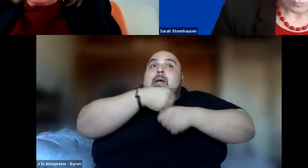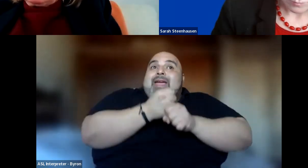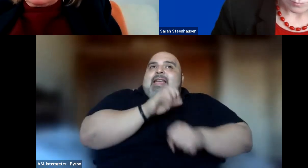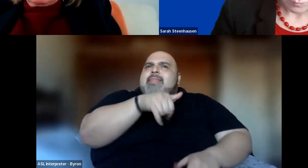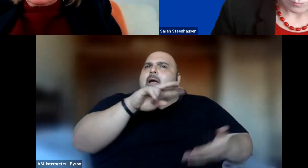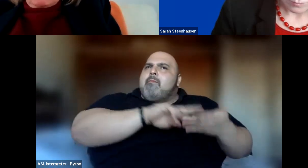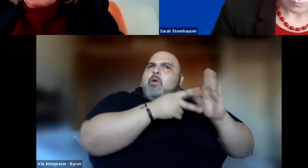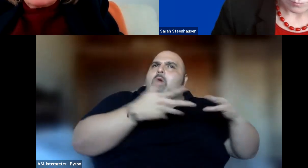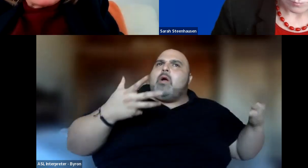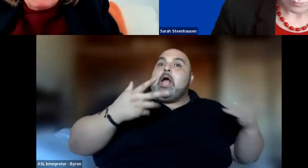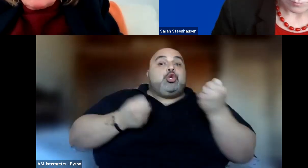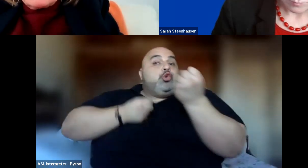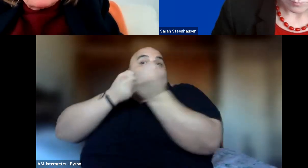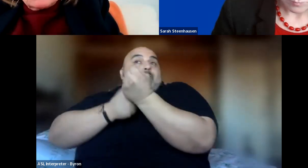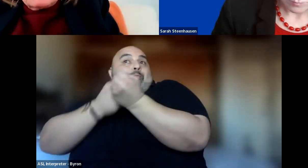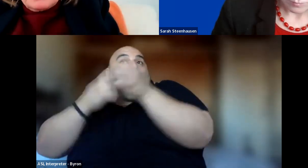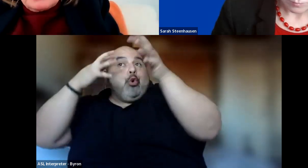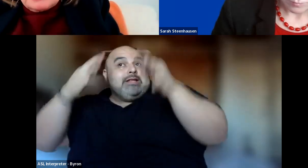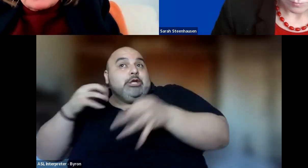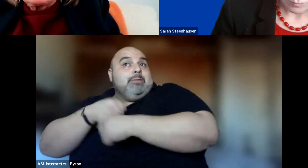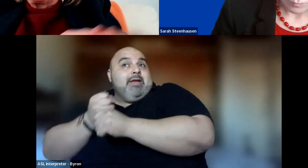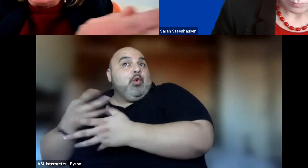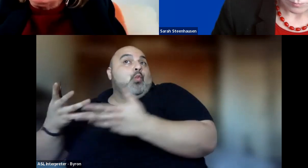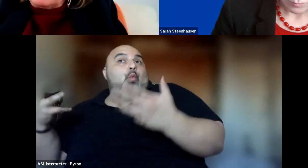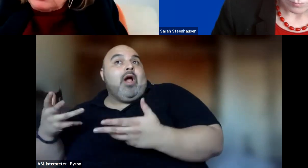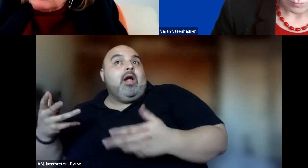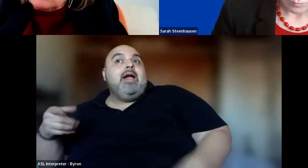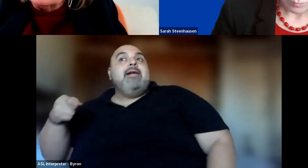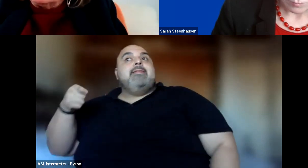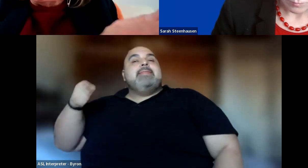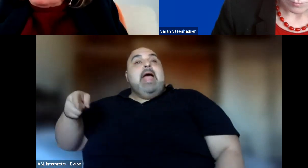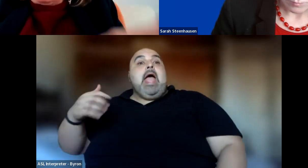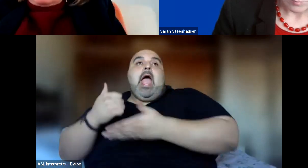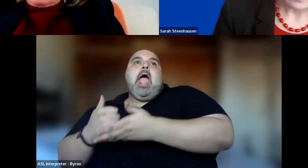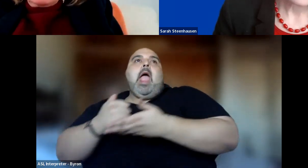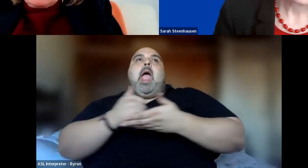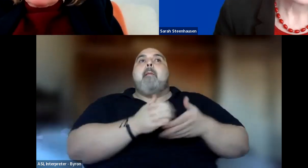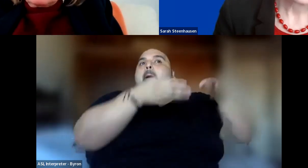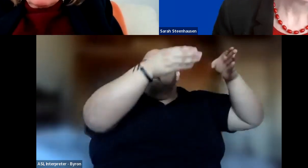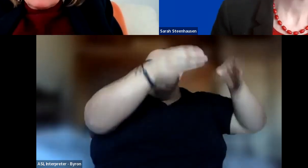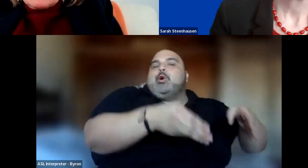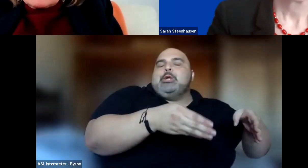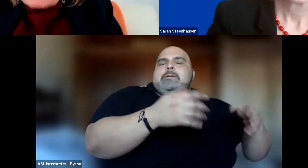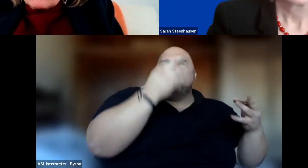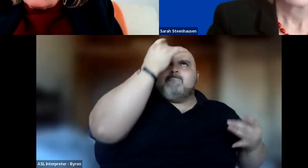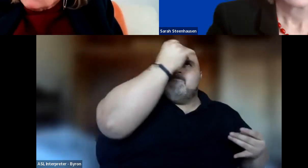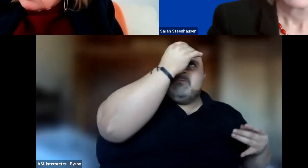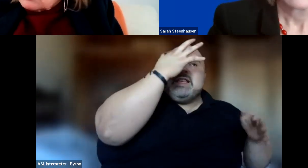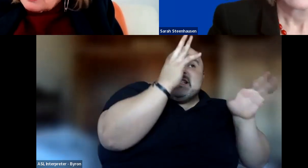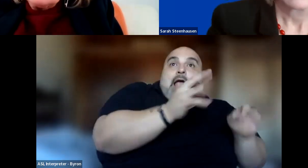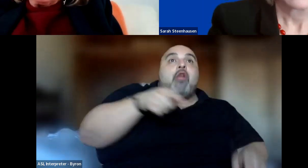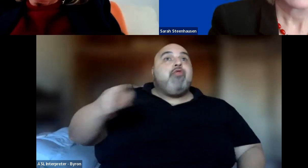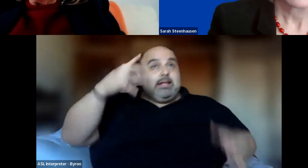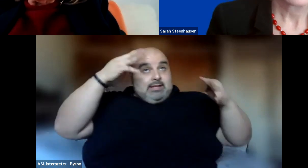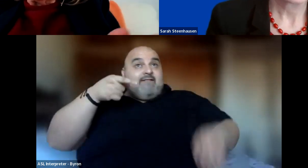supported decision-making mean? Supported decision-making is someone helping you make a decision. They're not making a decision for